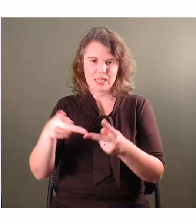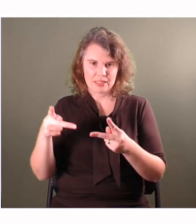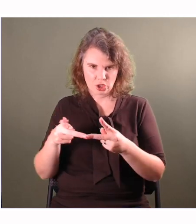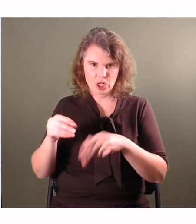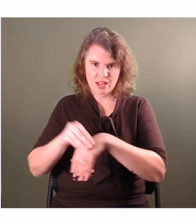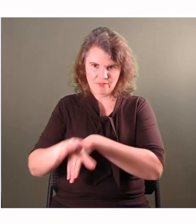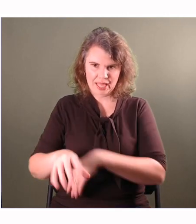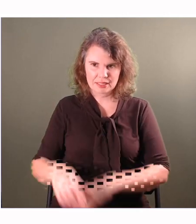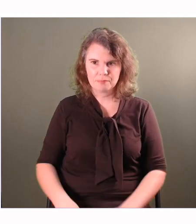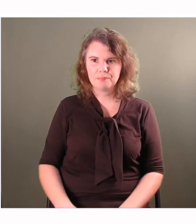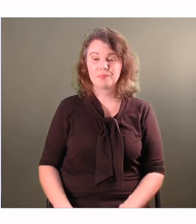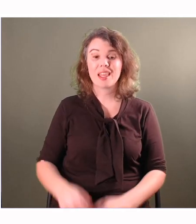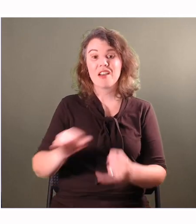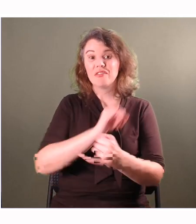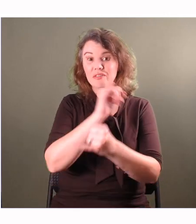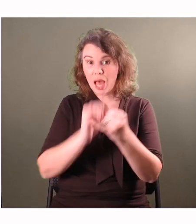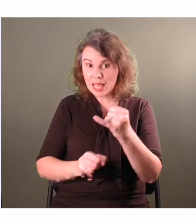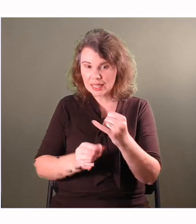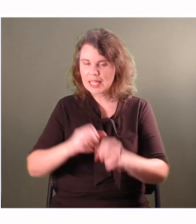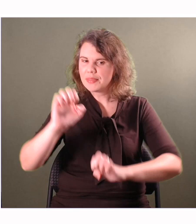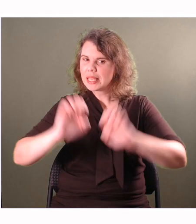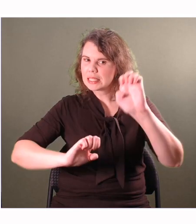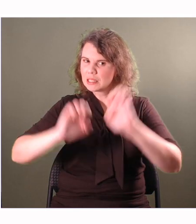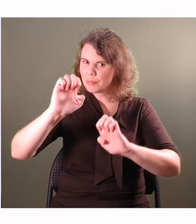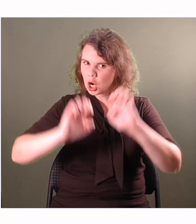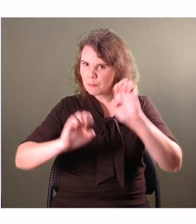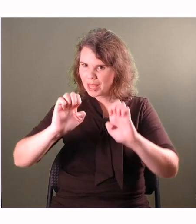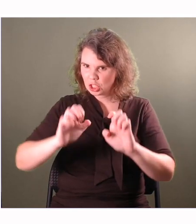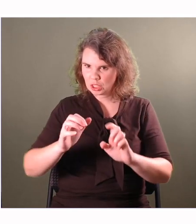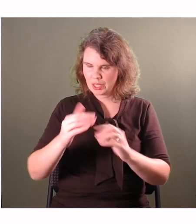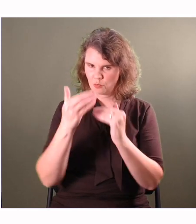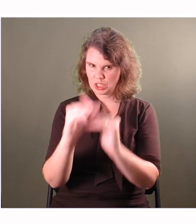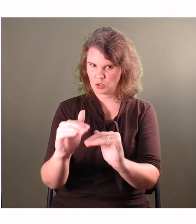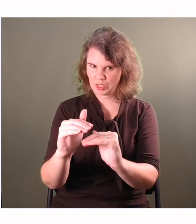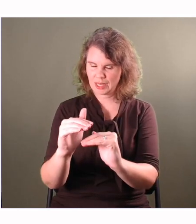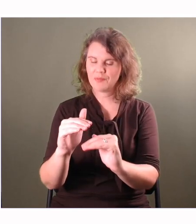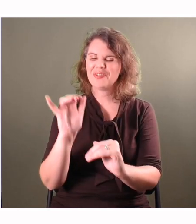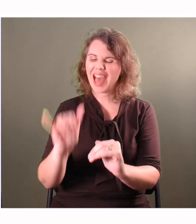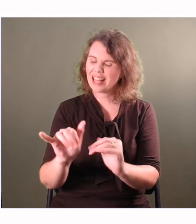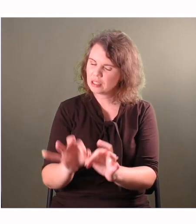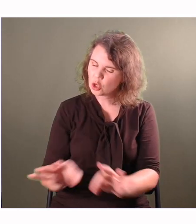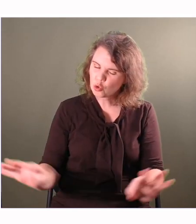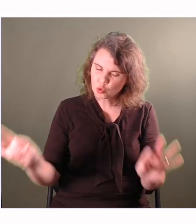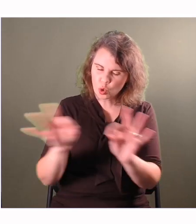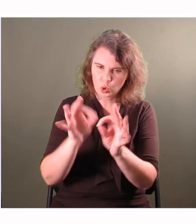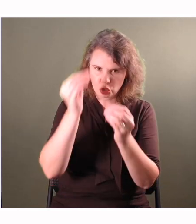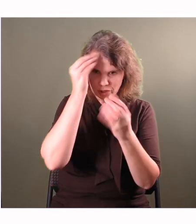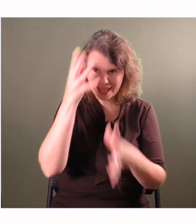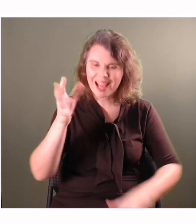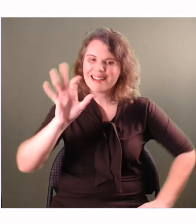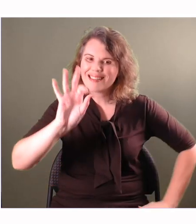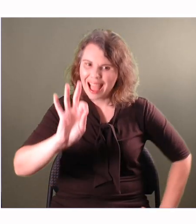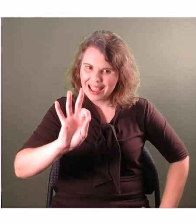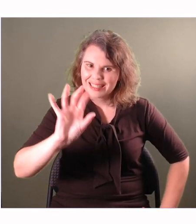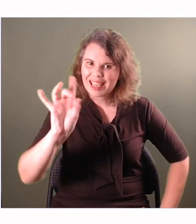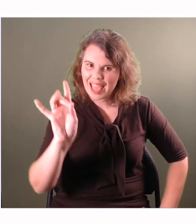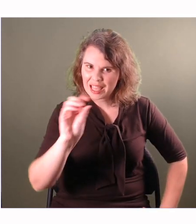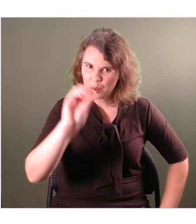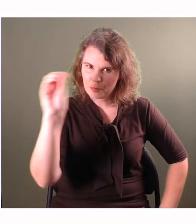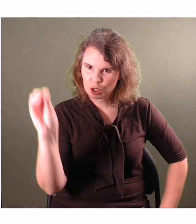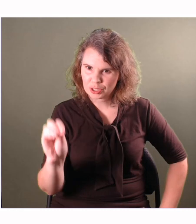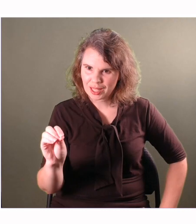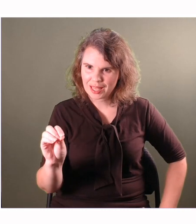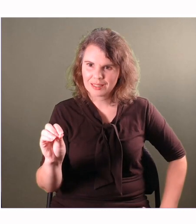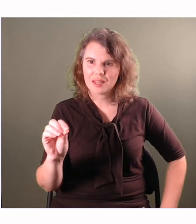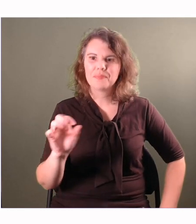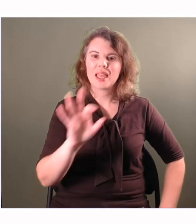Finally, let's look at the experimentally restricted items. This is the crucial data. 98% of the time, slips